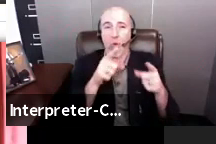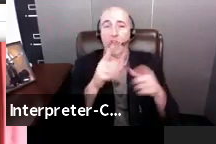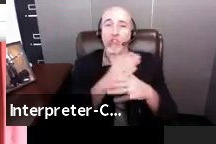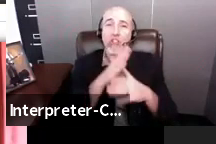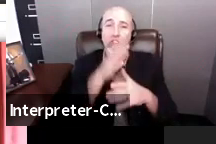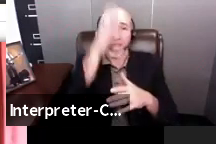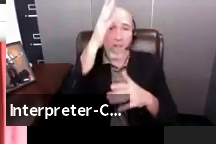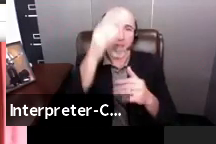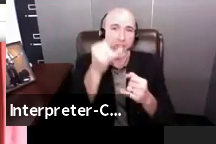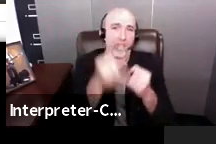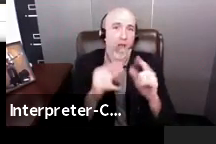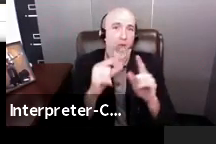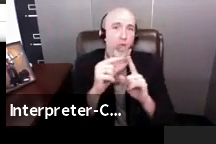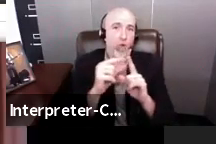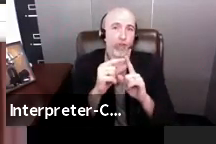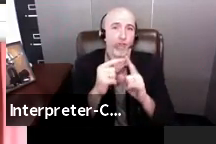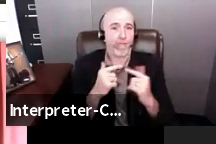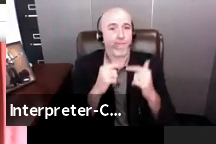words.